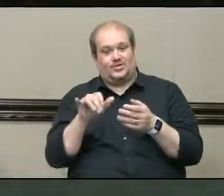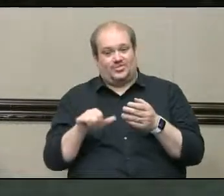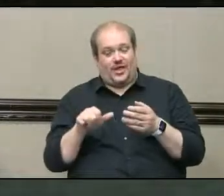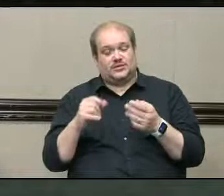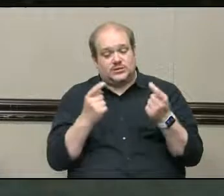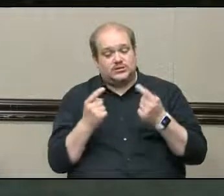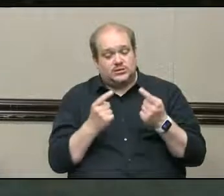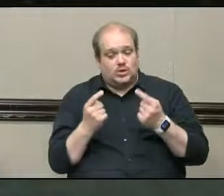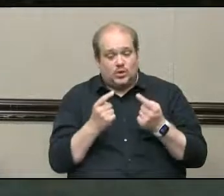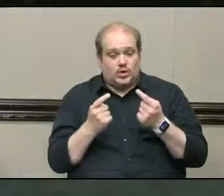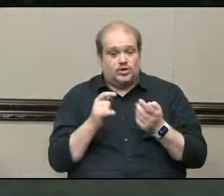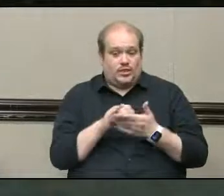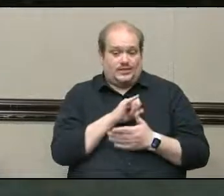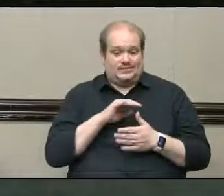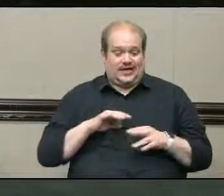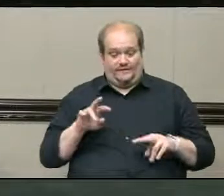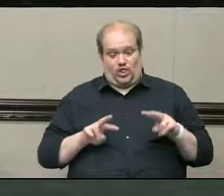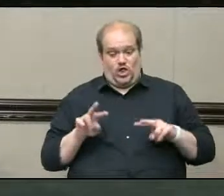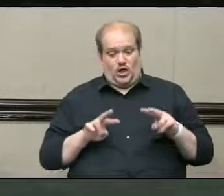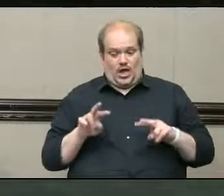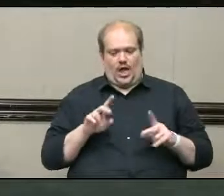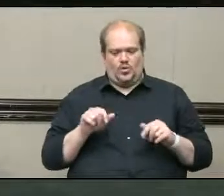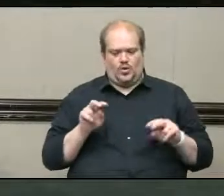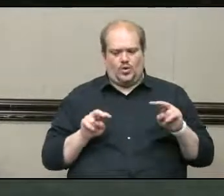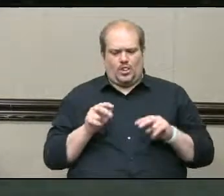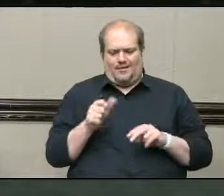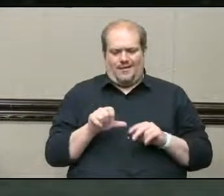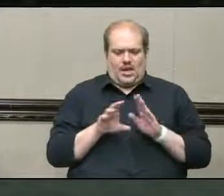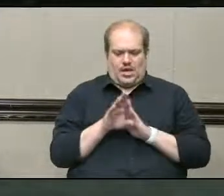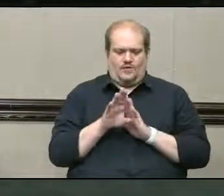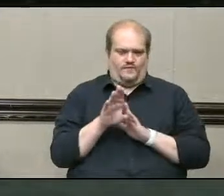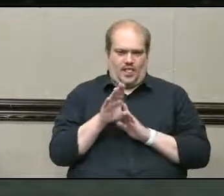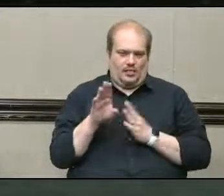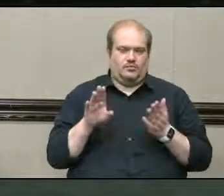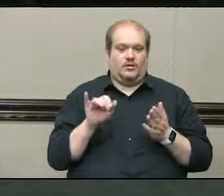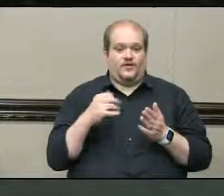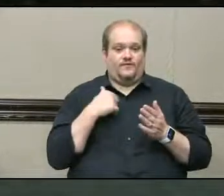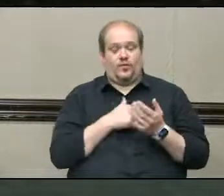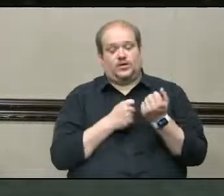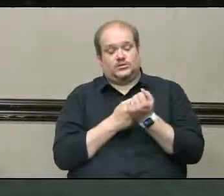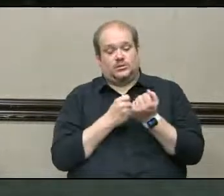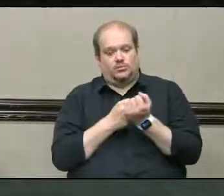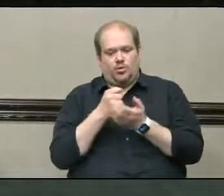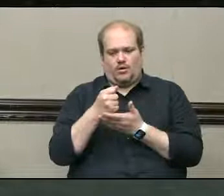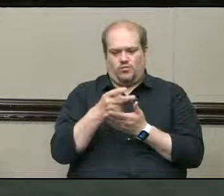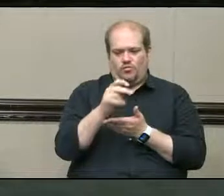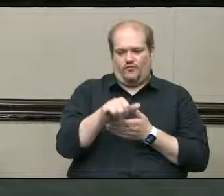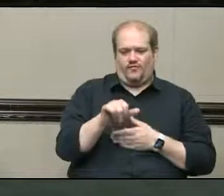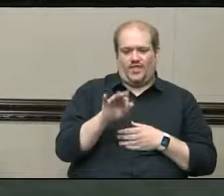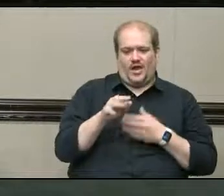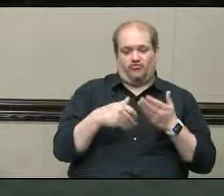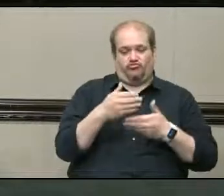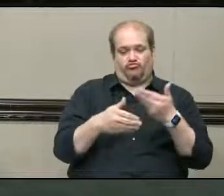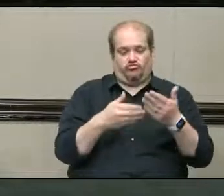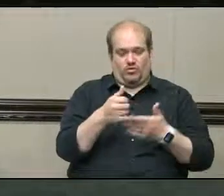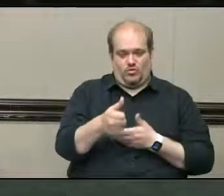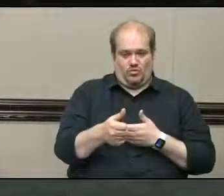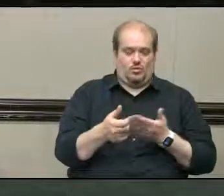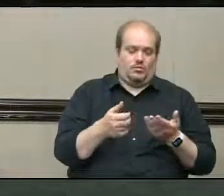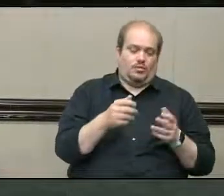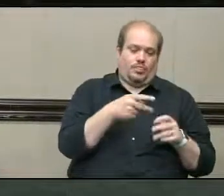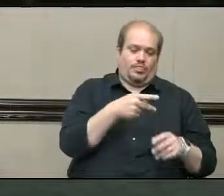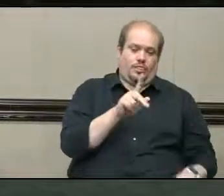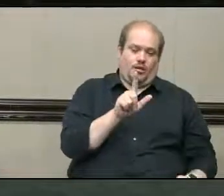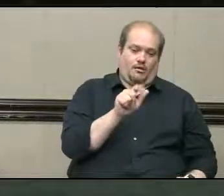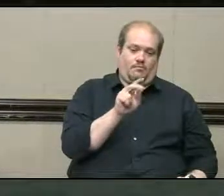are considerations that staff looks at when we look at any development and whether we support an approval of that if it goes through the Planning